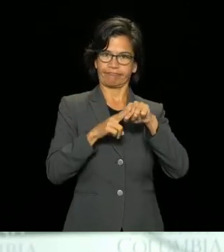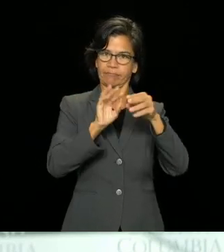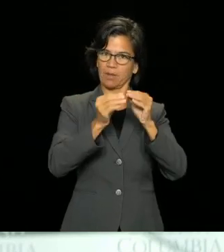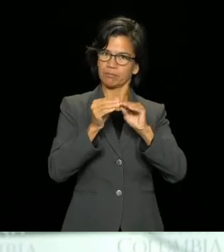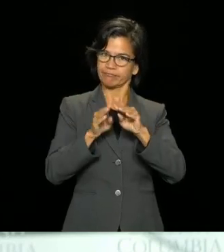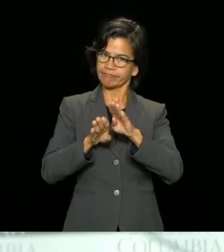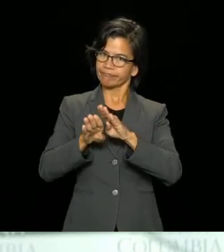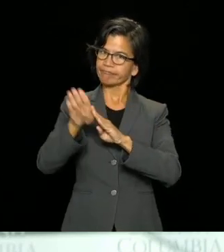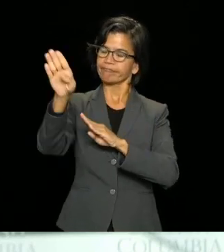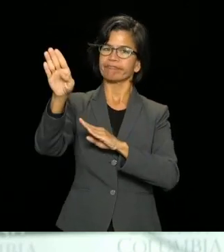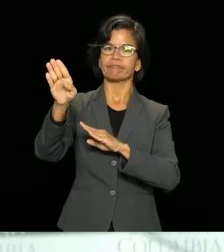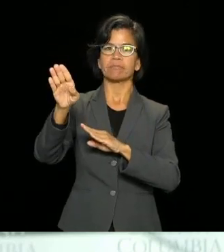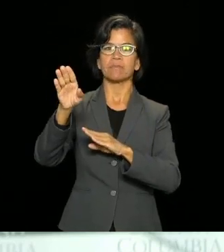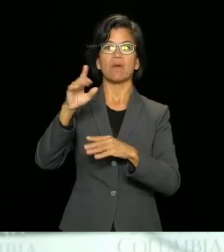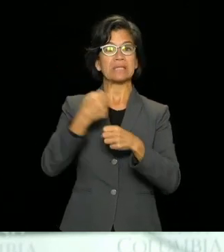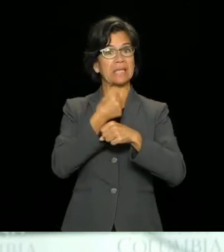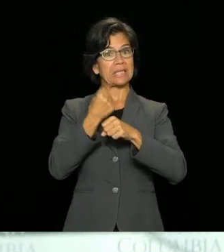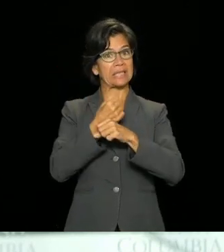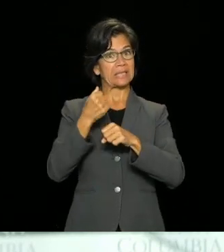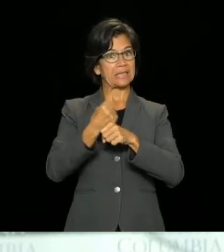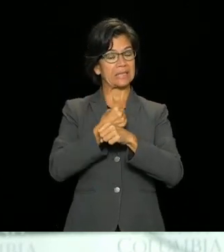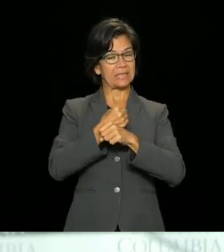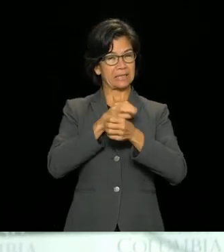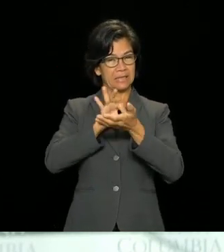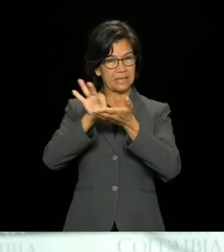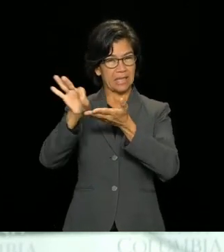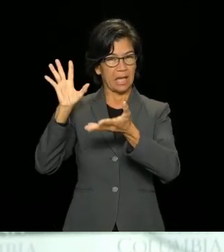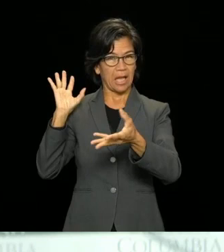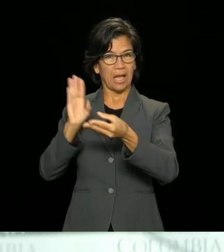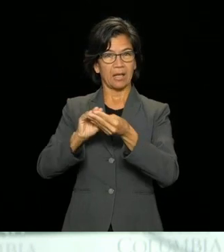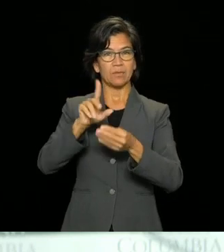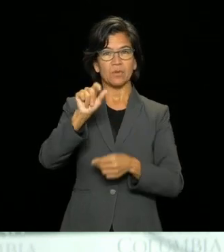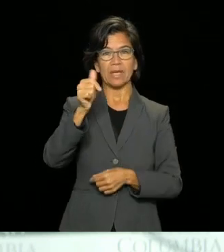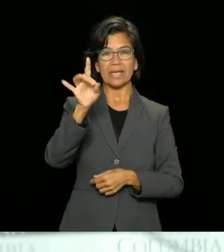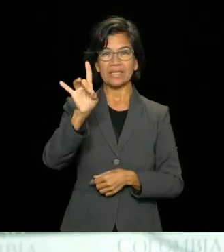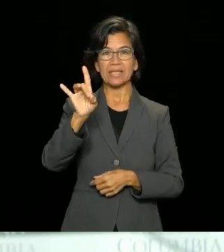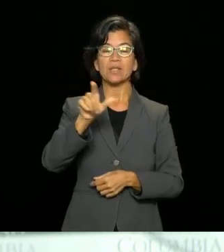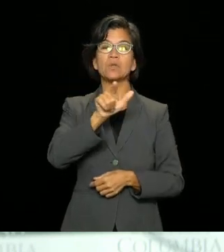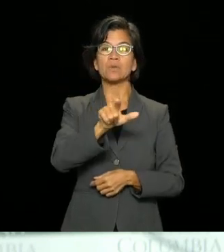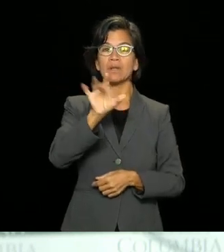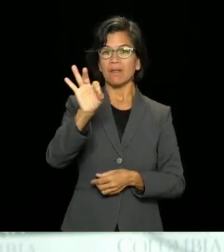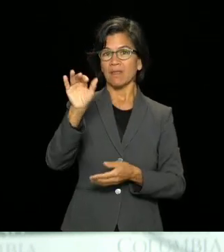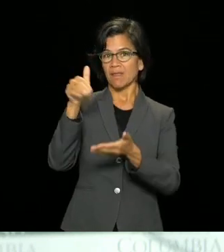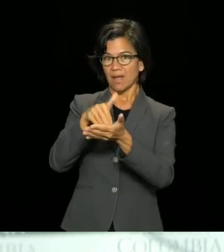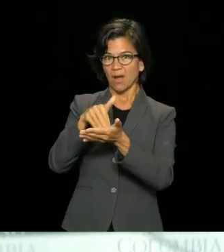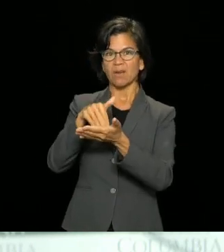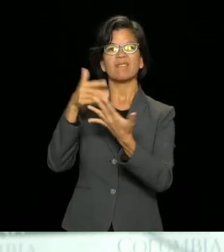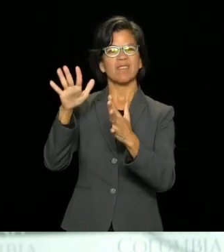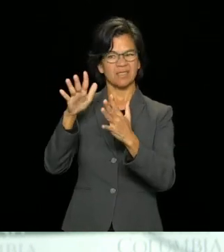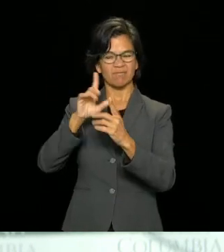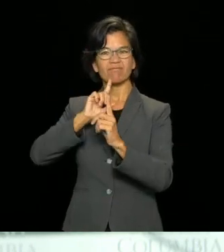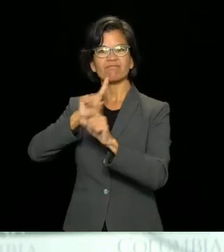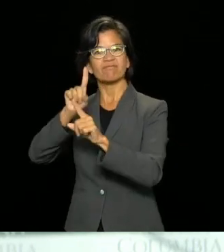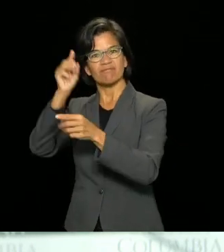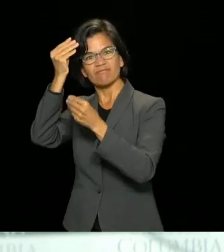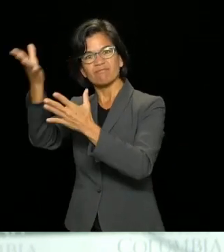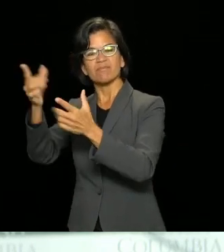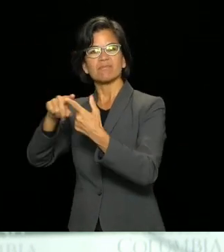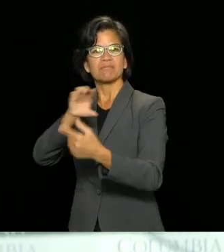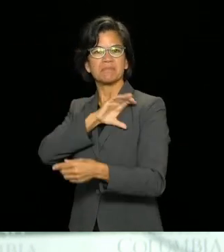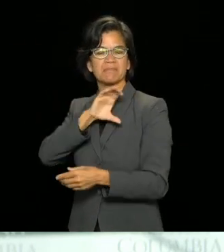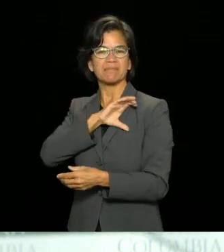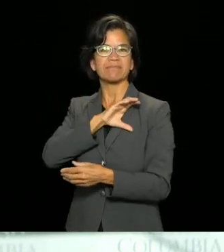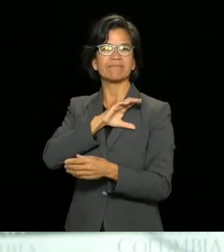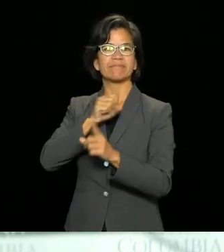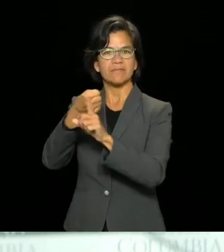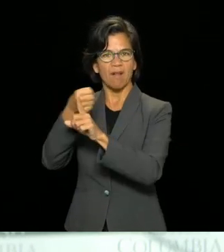in 2018, there were 29,000 reports of sexual assault to the police across the country. And that marked the fourth